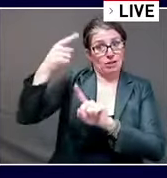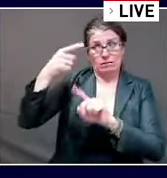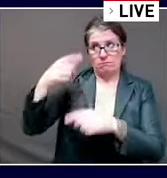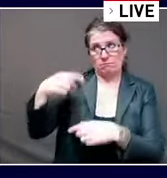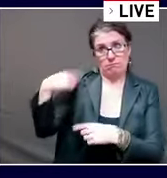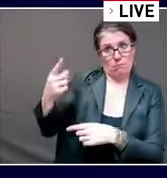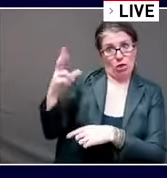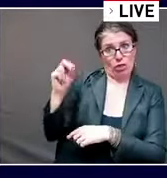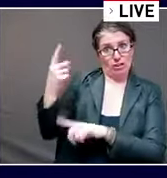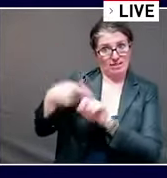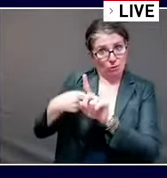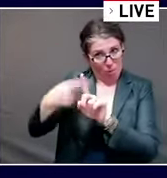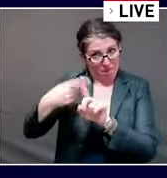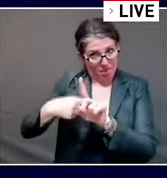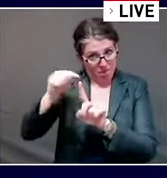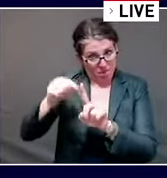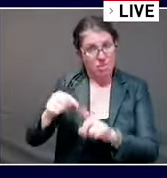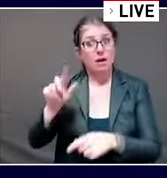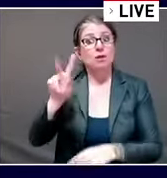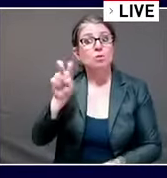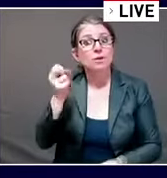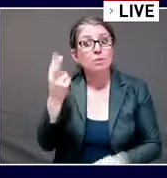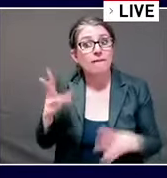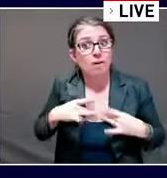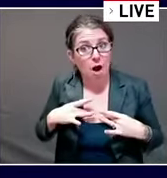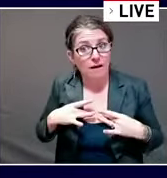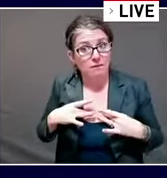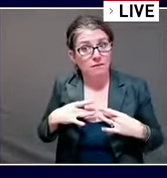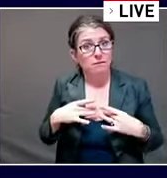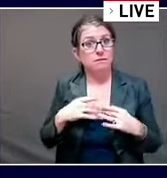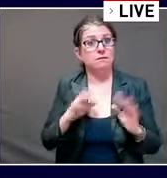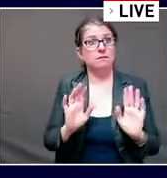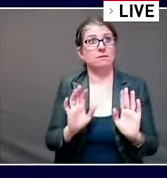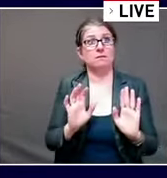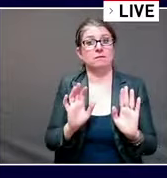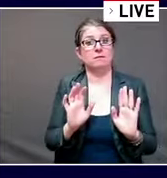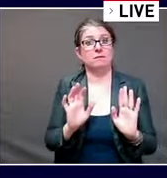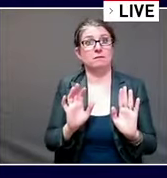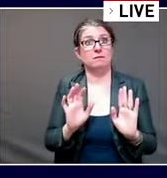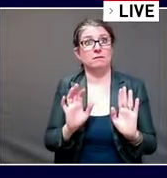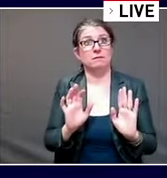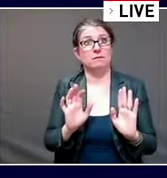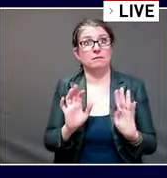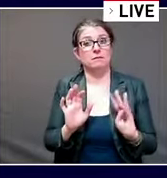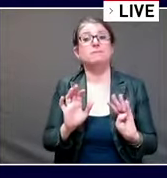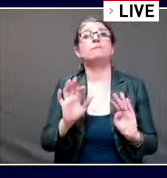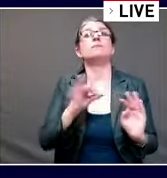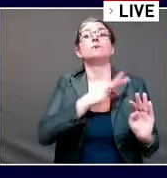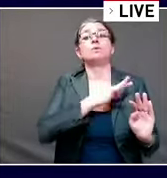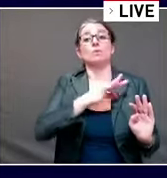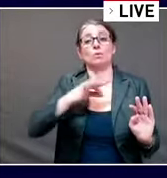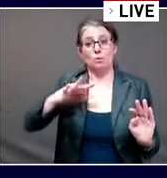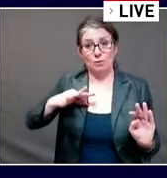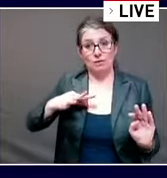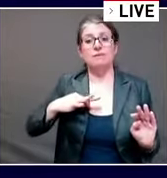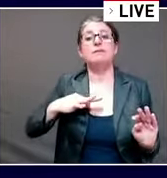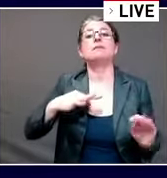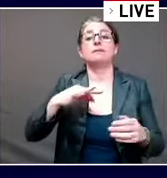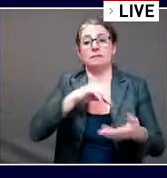are correct, Patrick. 212 among students, staff members, and teachers in the past 30 days. That doesn't mean